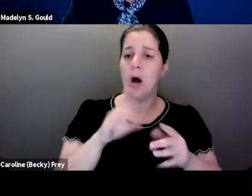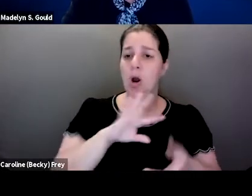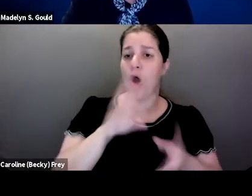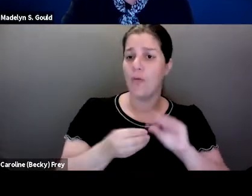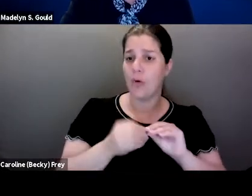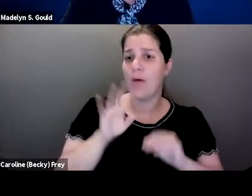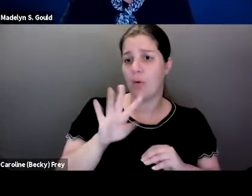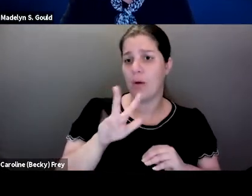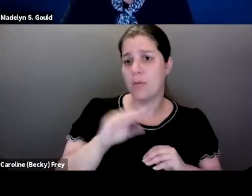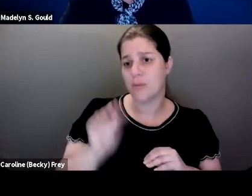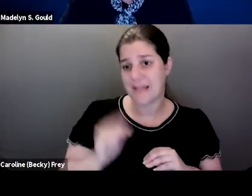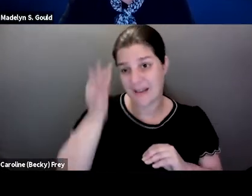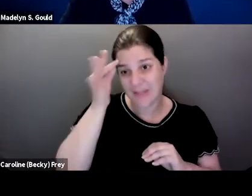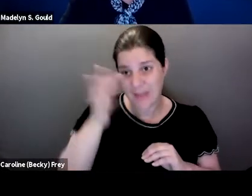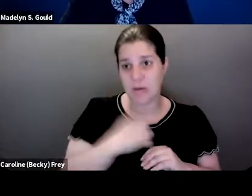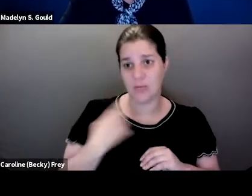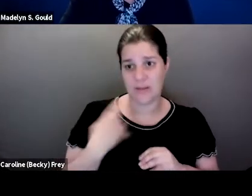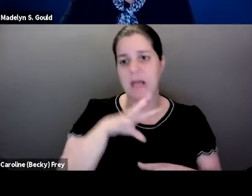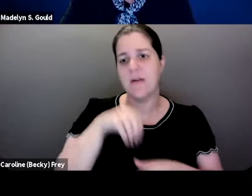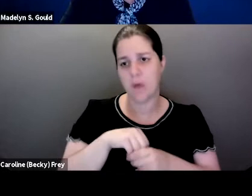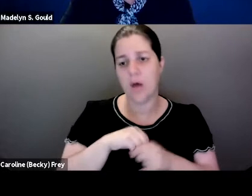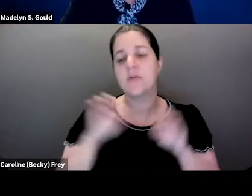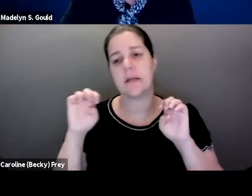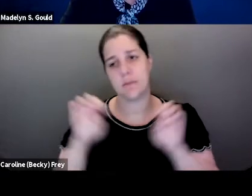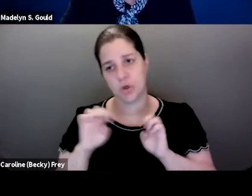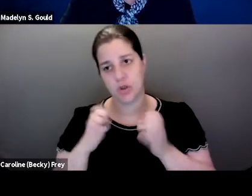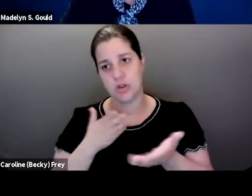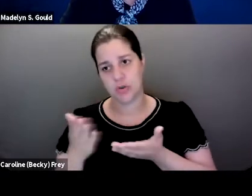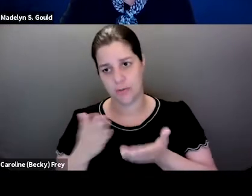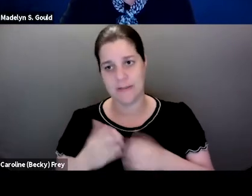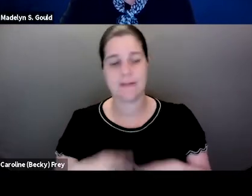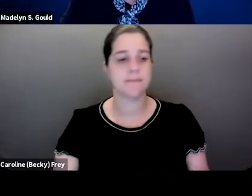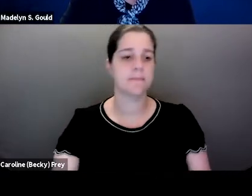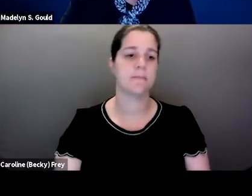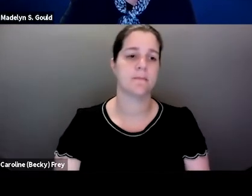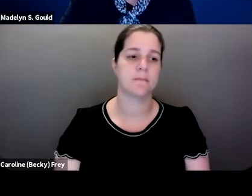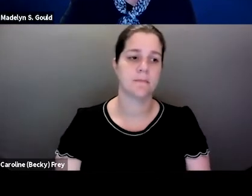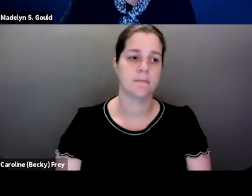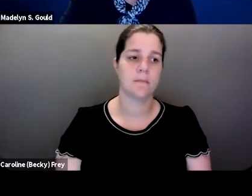imminent risk calls involved emergency services. Next slide.